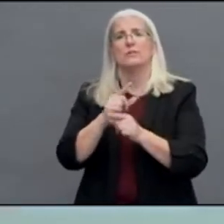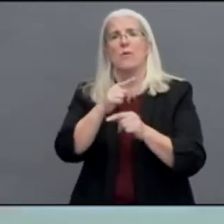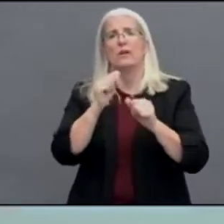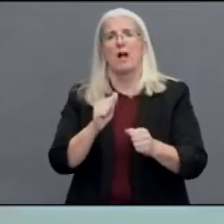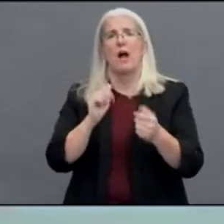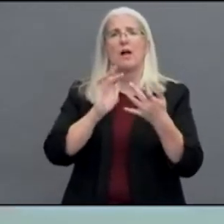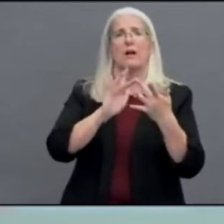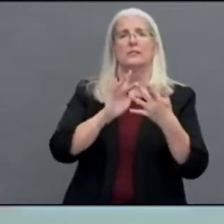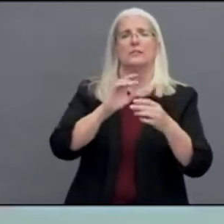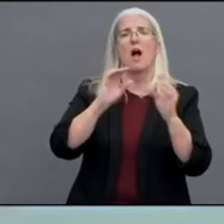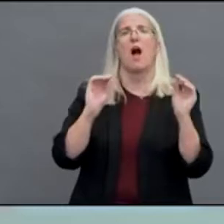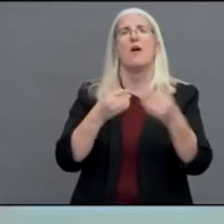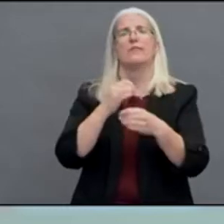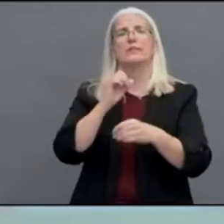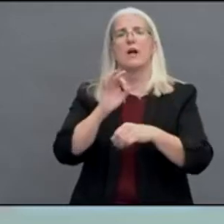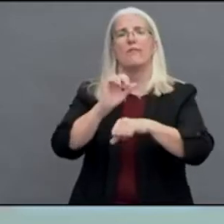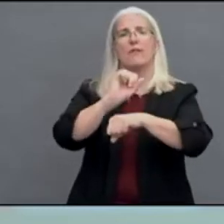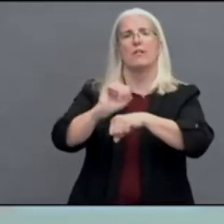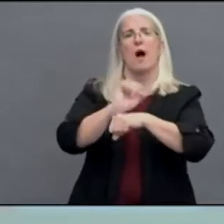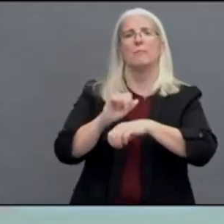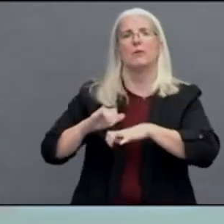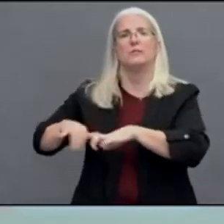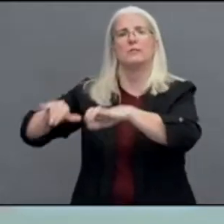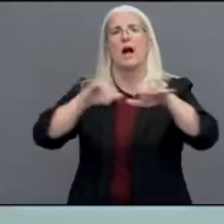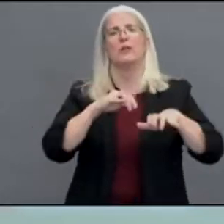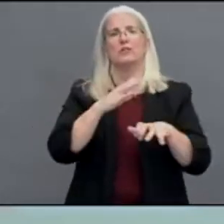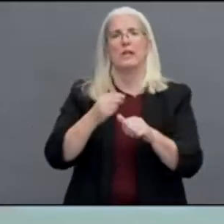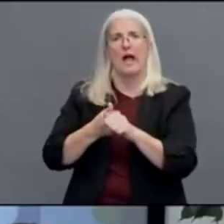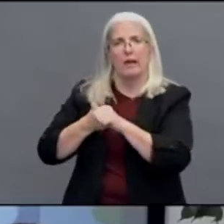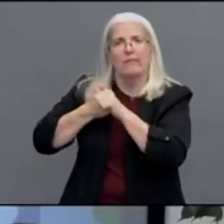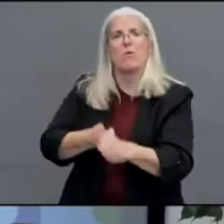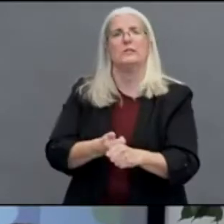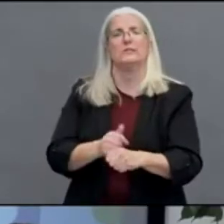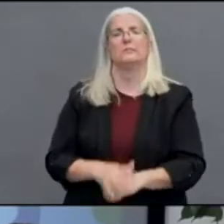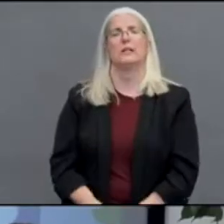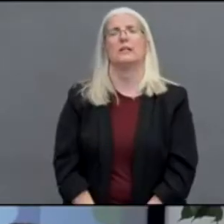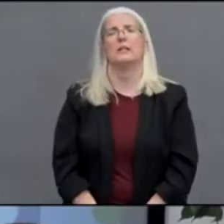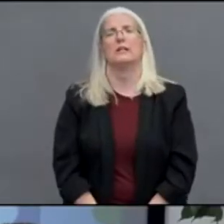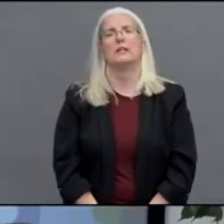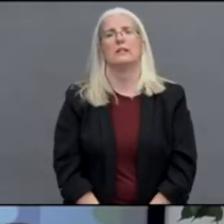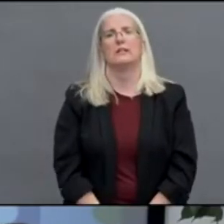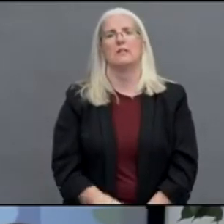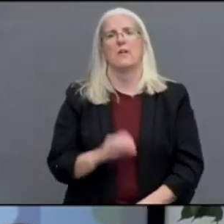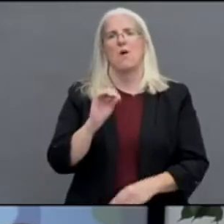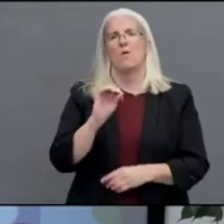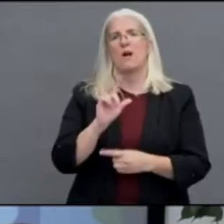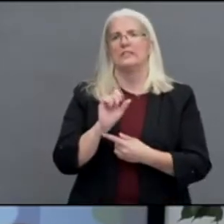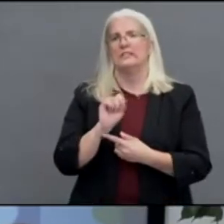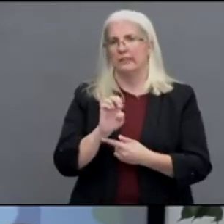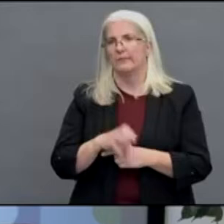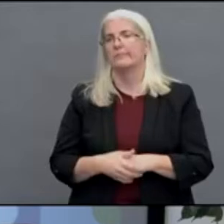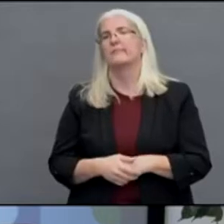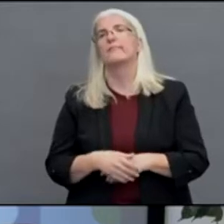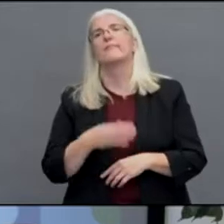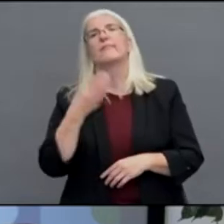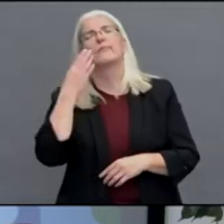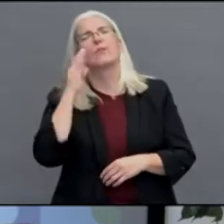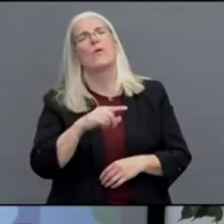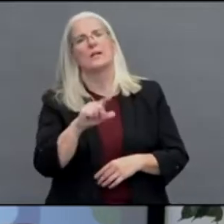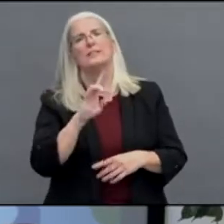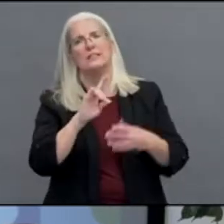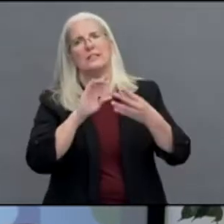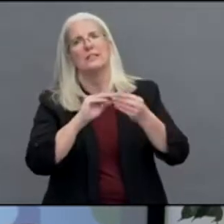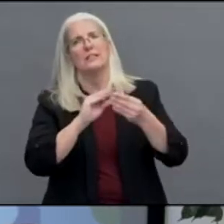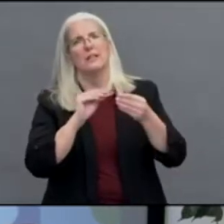Enforcement. Thank you. Now, I know you mentioned that there were some cases, some scenarios that you've